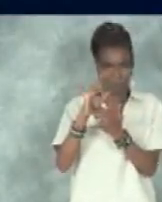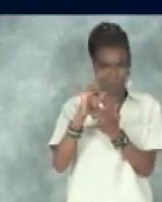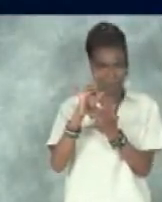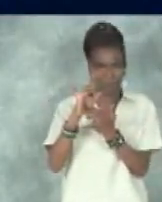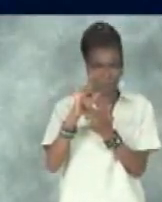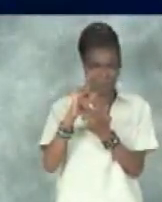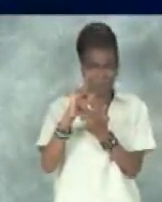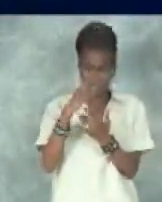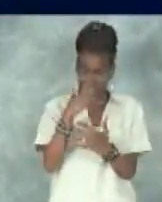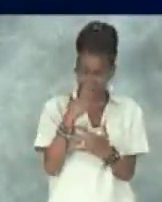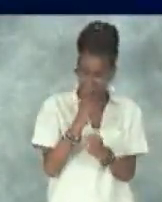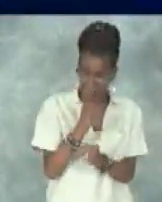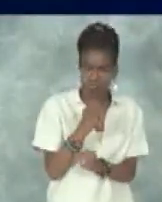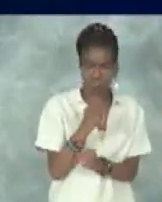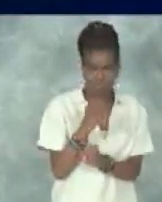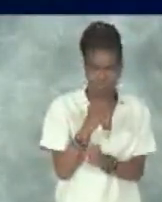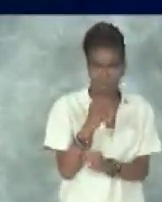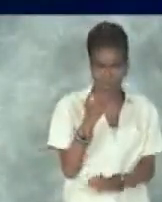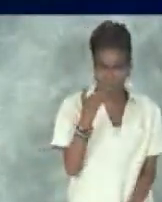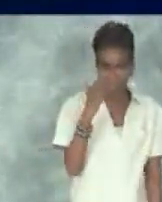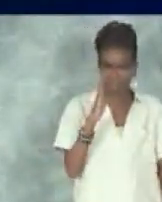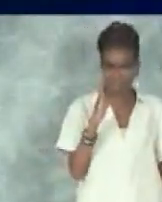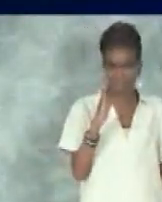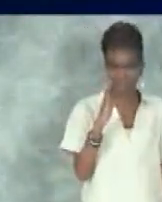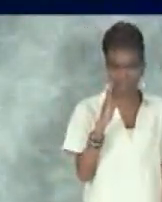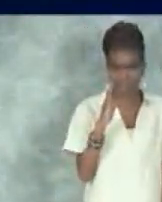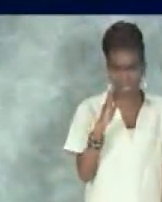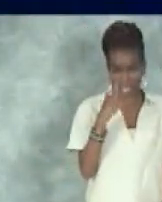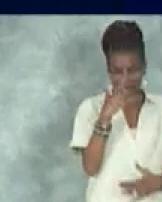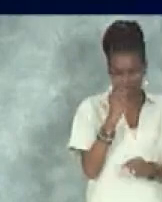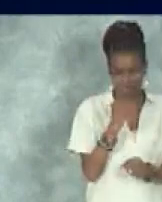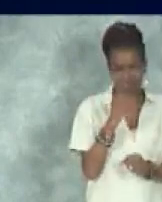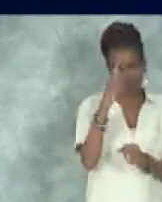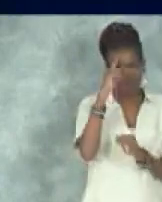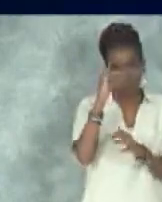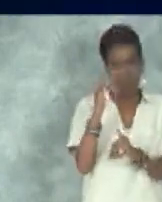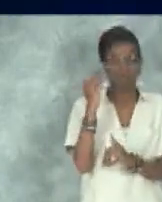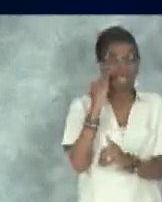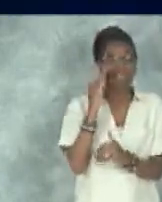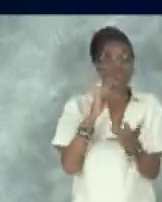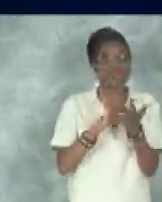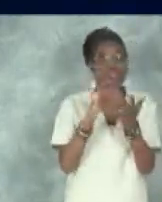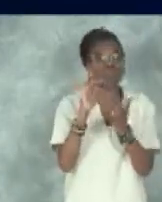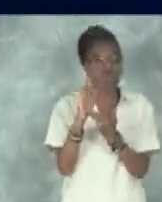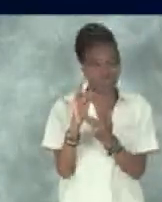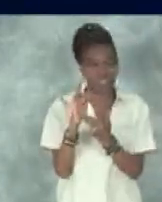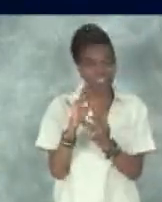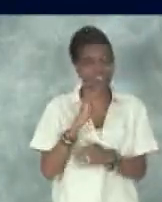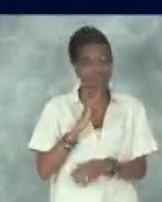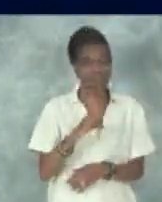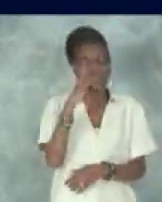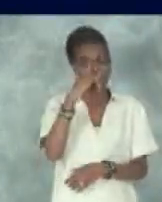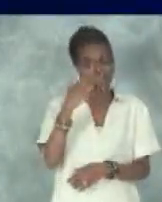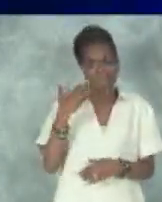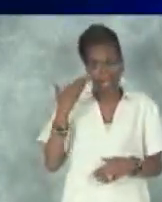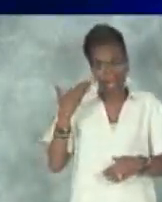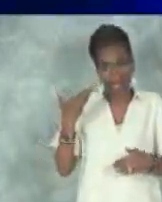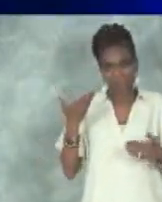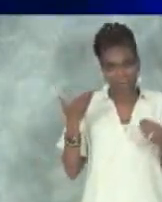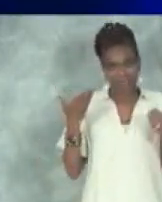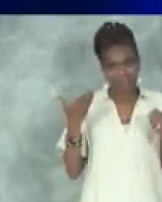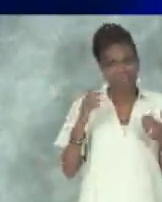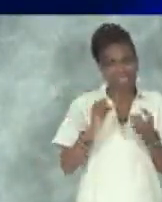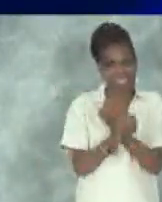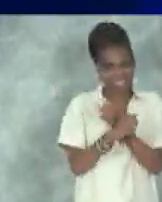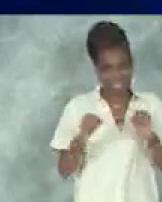verify. I can verify that Jesus is real. Because I was there when he saved me. If I had time, I